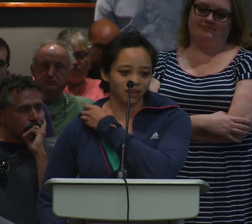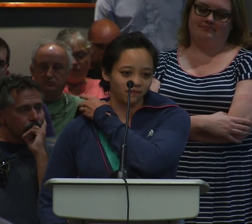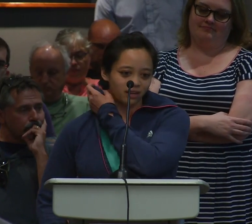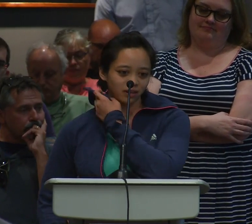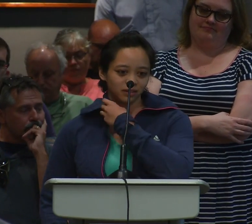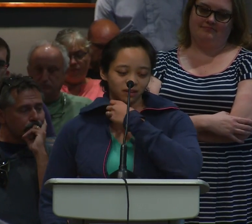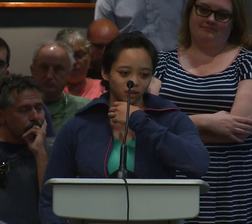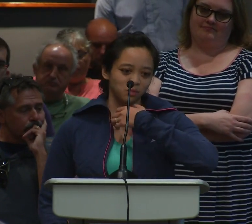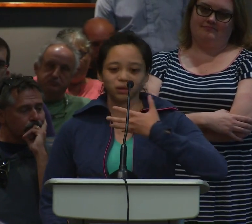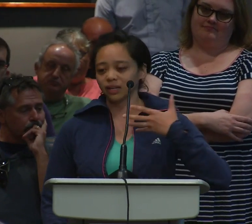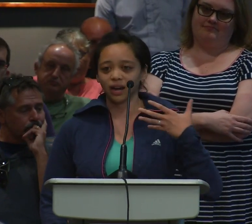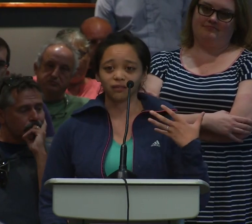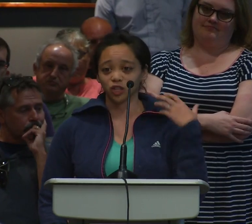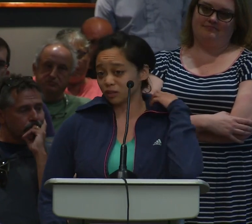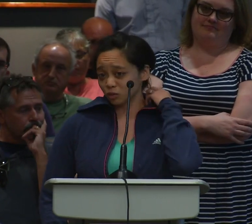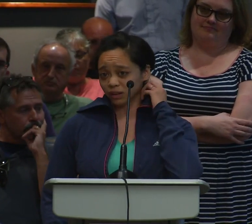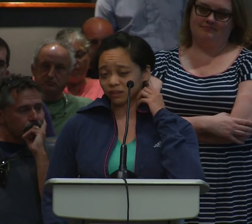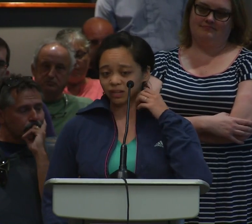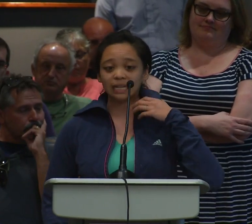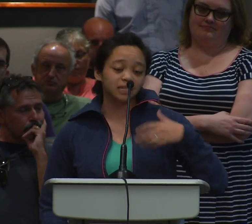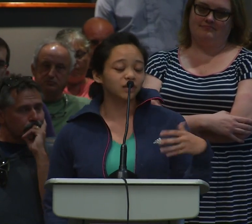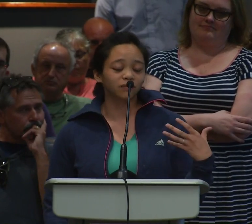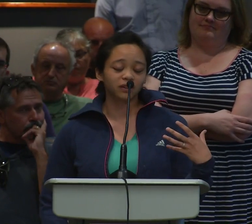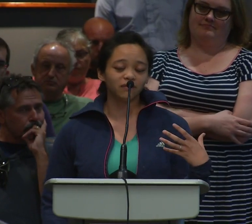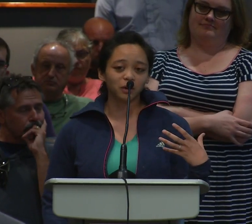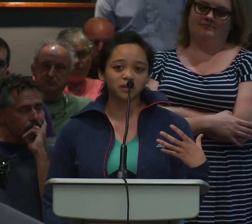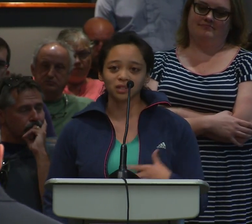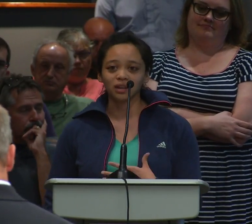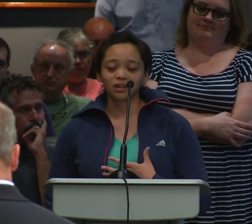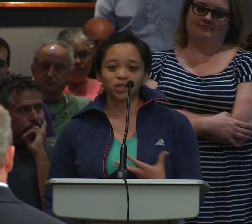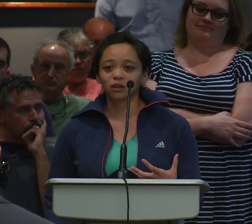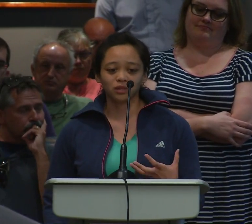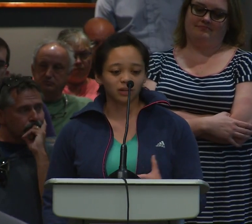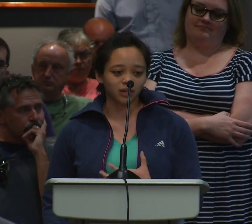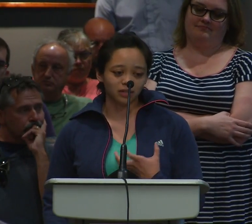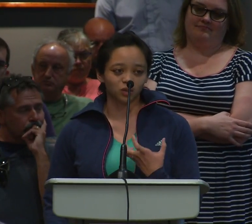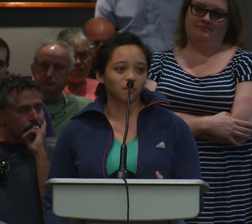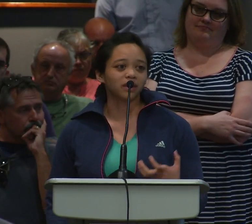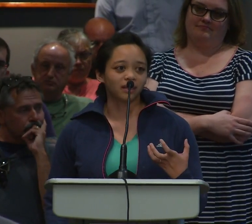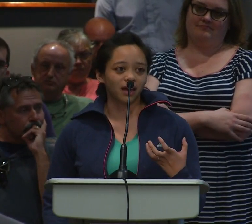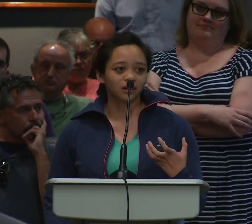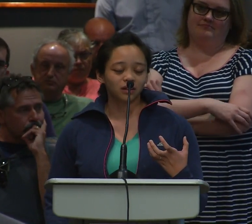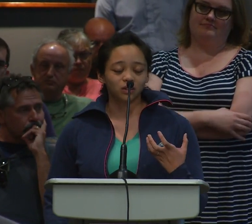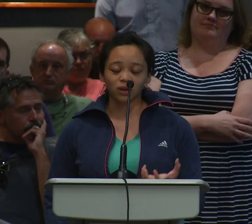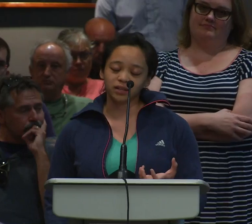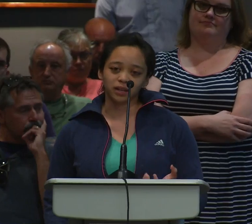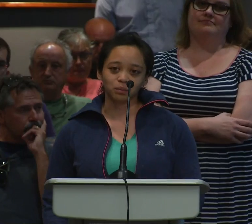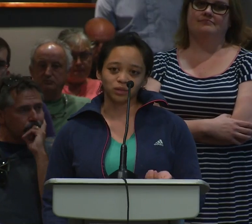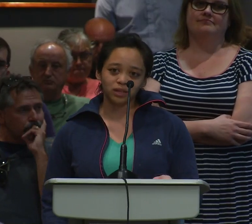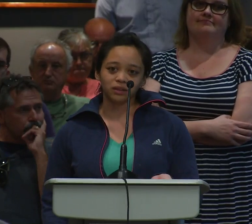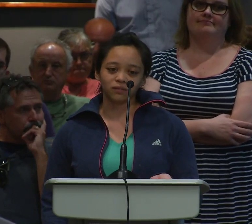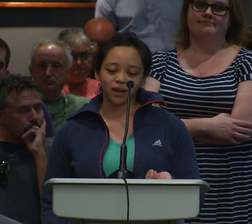if the community can kind of change the way of living in these flood environments, just like recycling, is there something that you guys